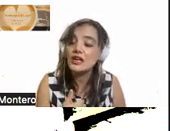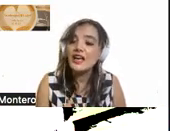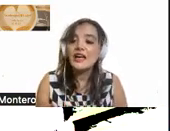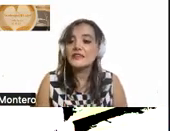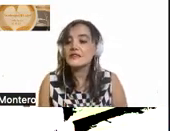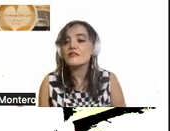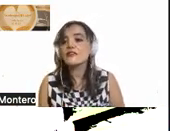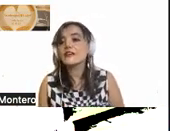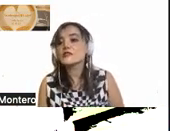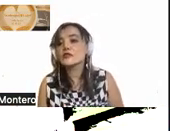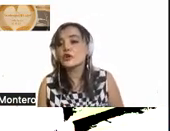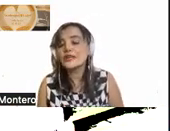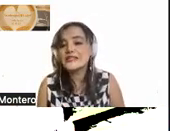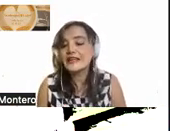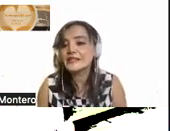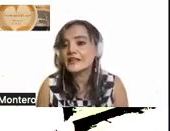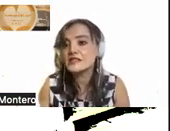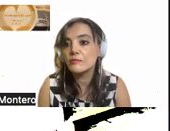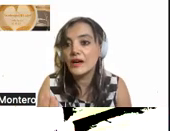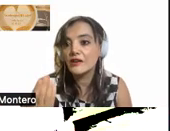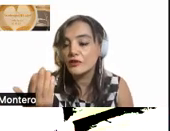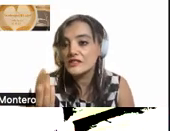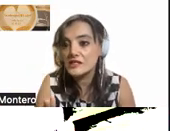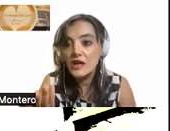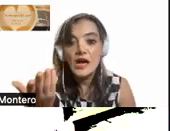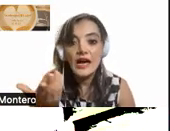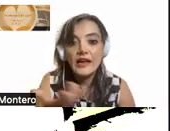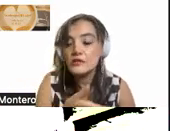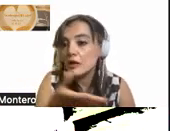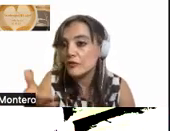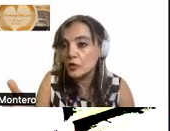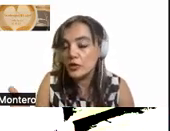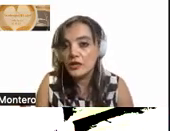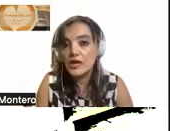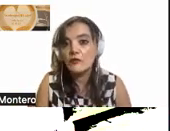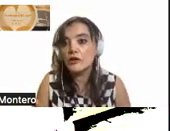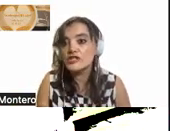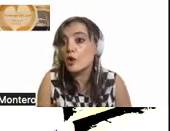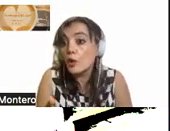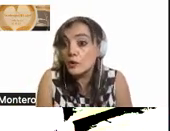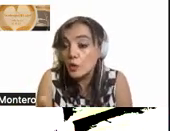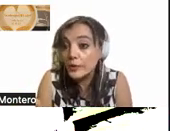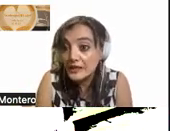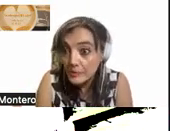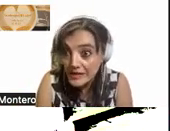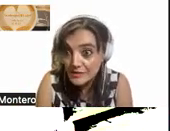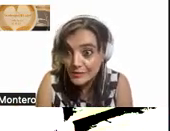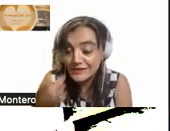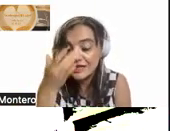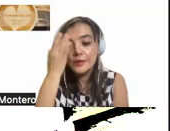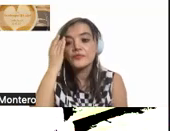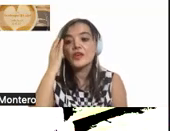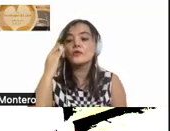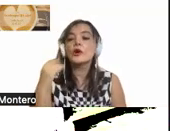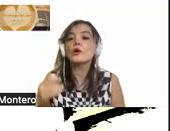physiology. And this is something that is also easily attested by, for instance, I guess all of you here have watched a horror movie in the past,